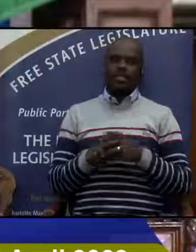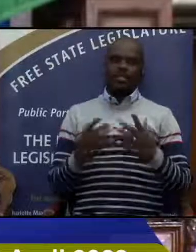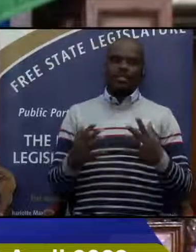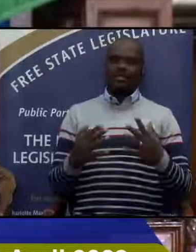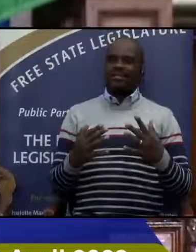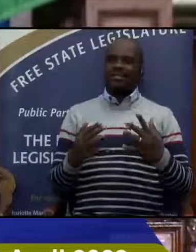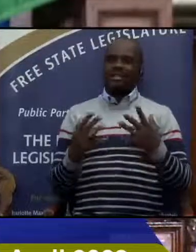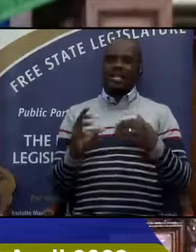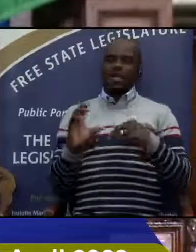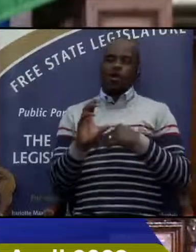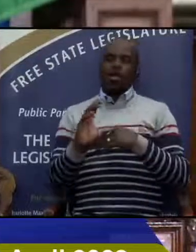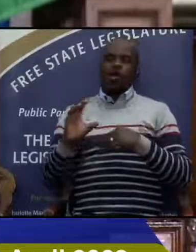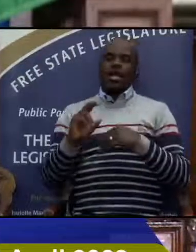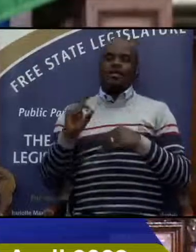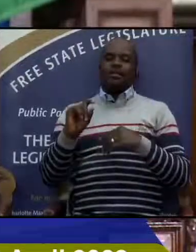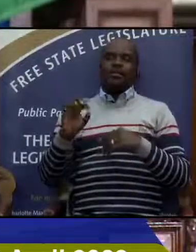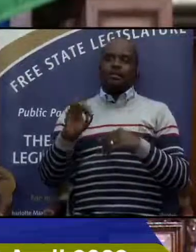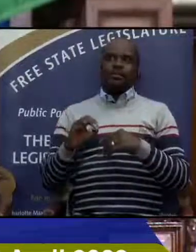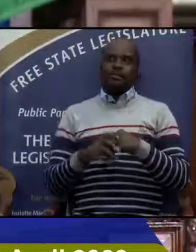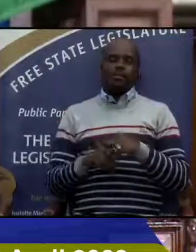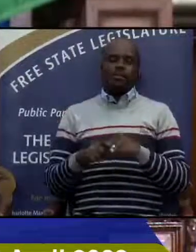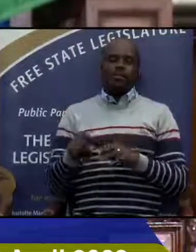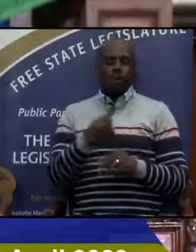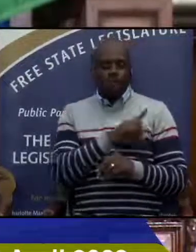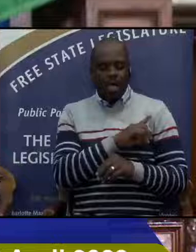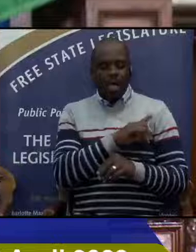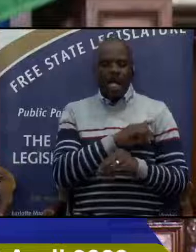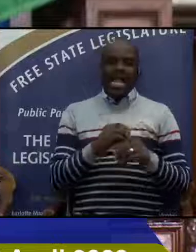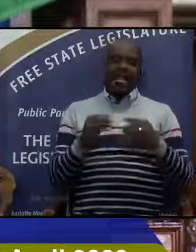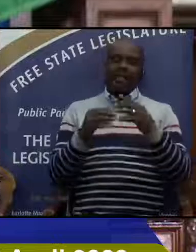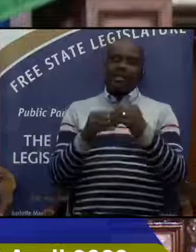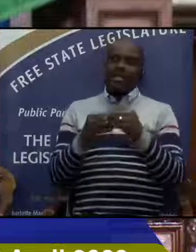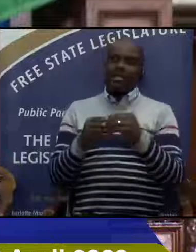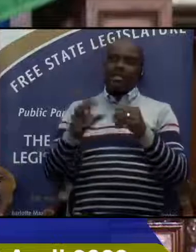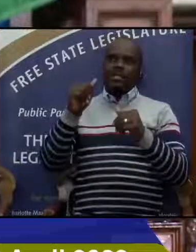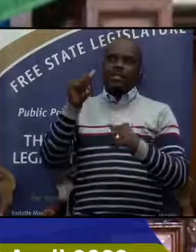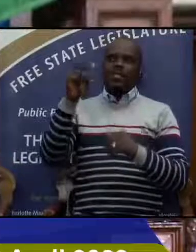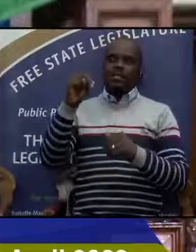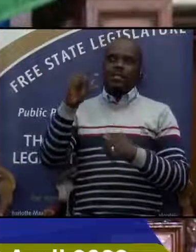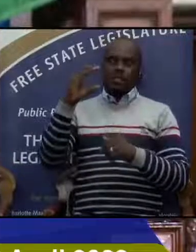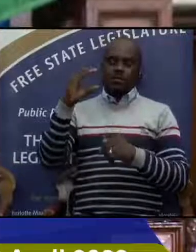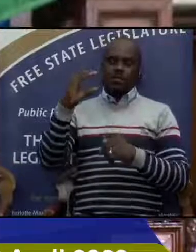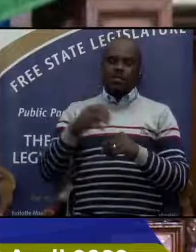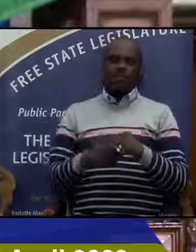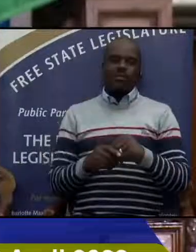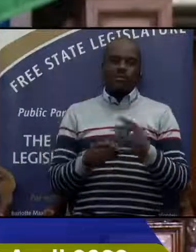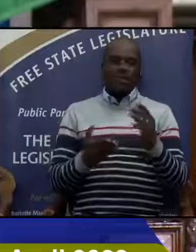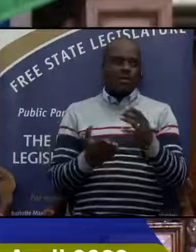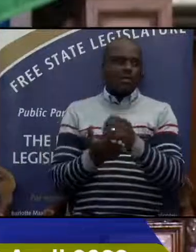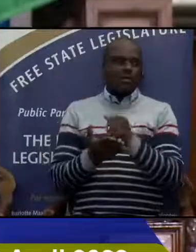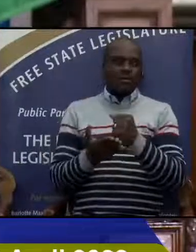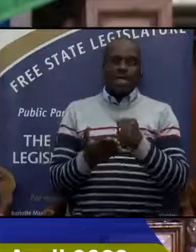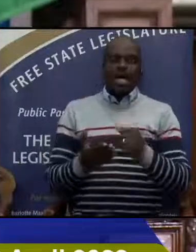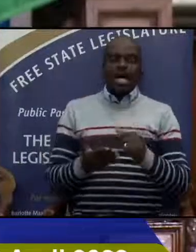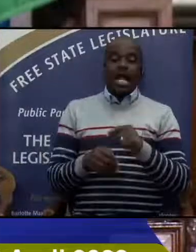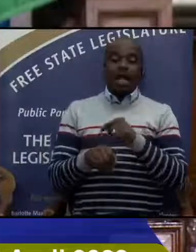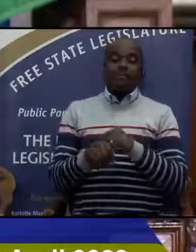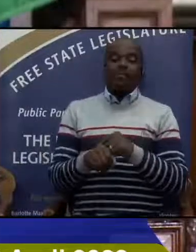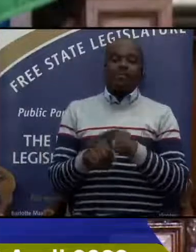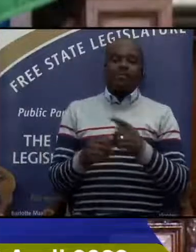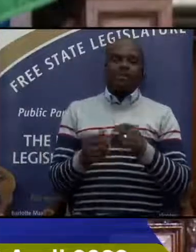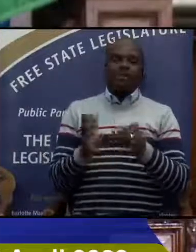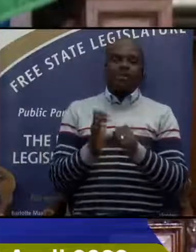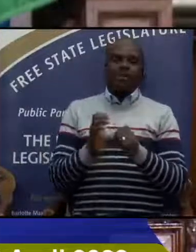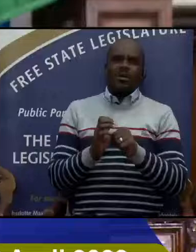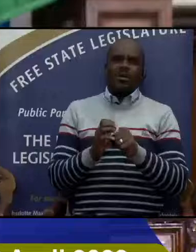legislation. Why do ANC cadres steal beneficiaries' money and to create a dairy project alongside their Cookton friends?